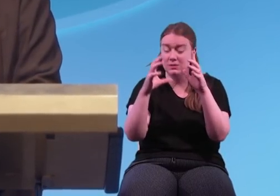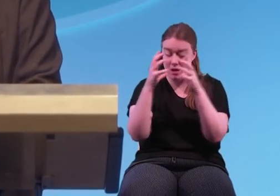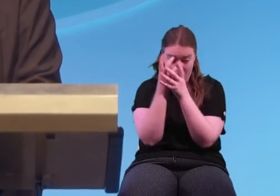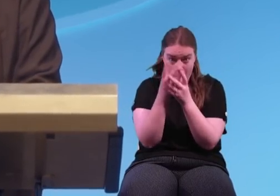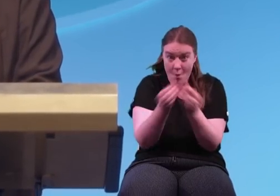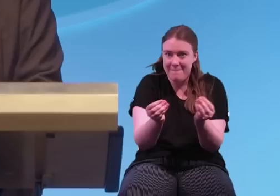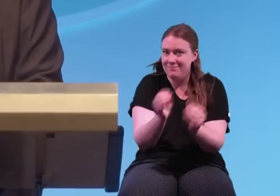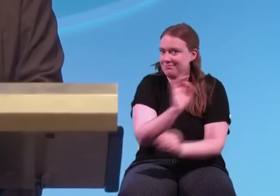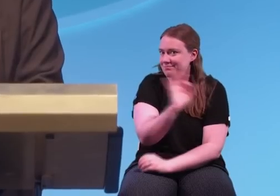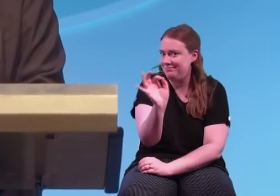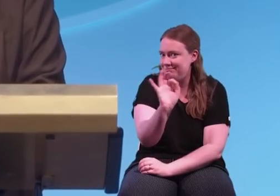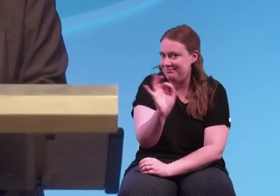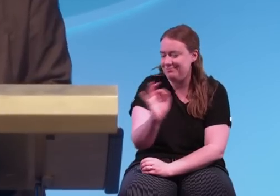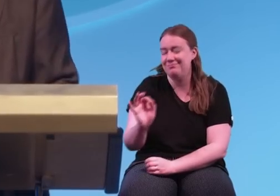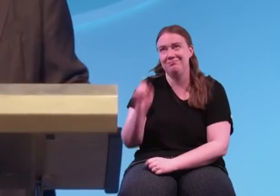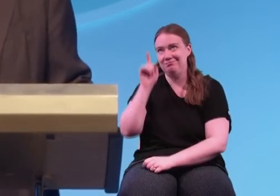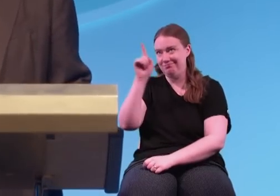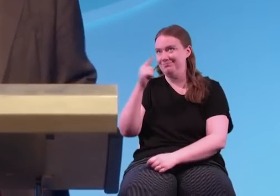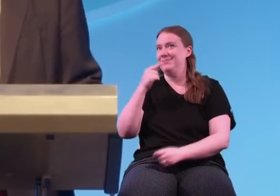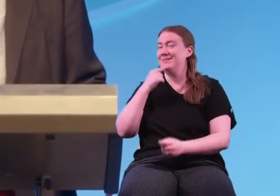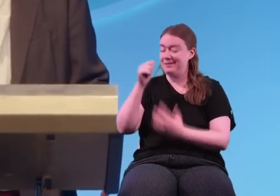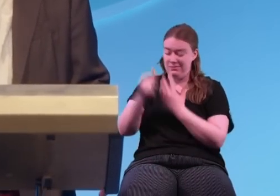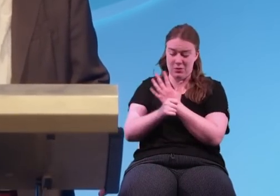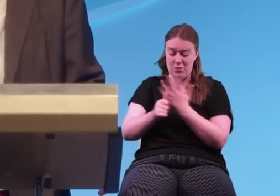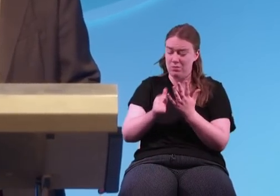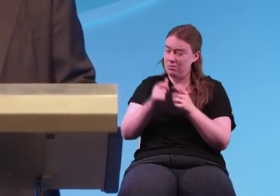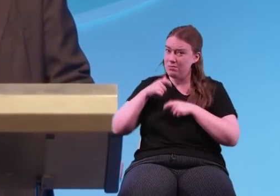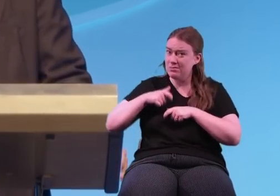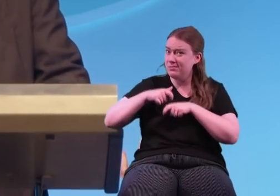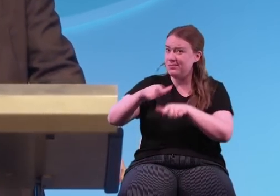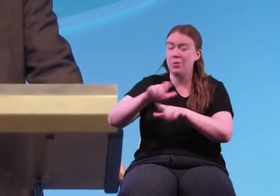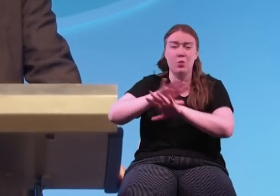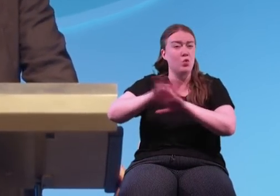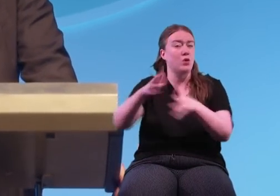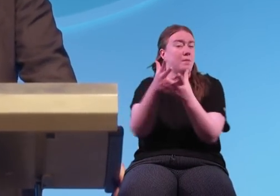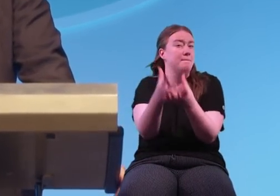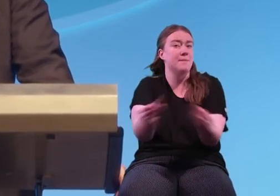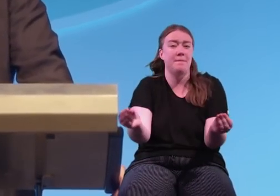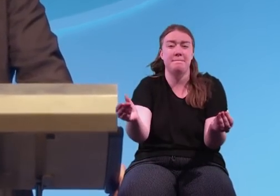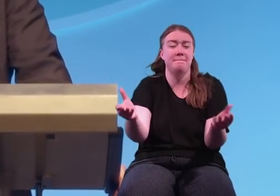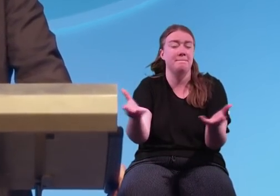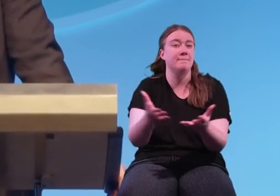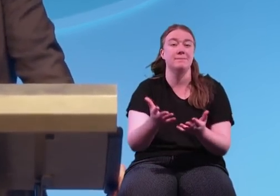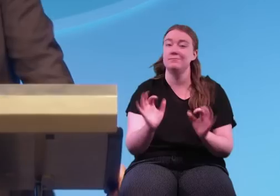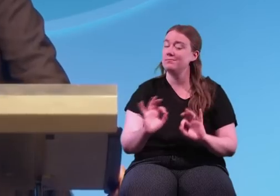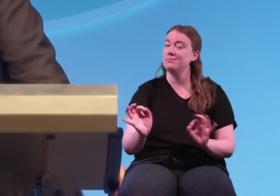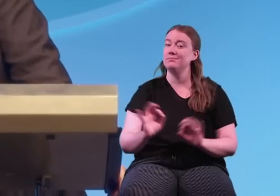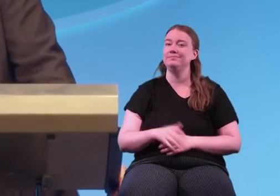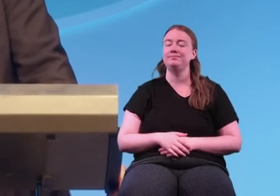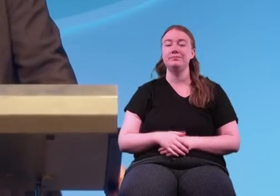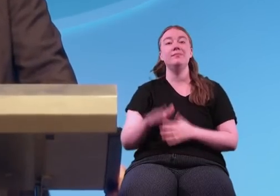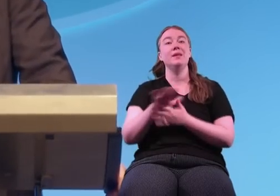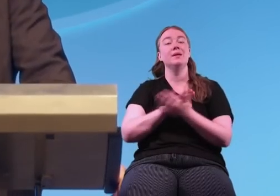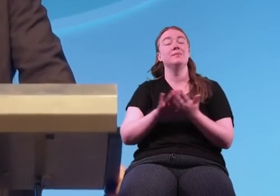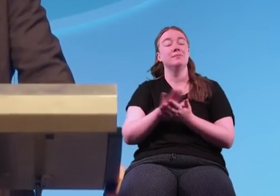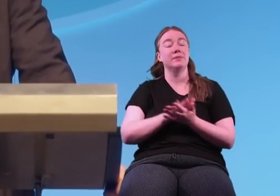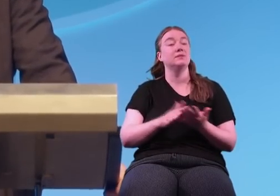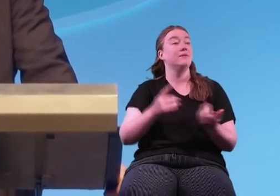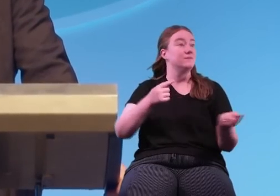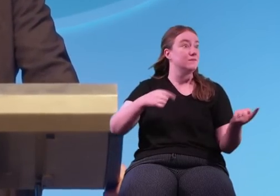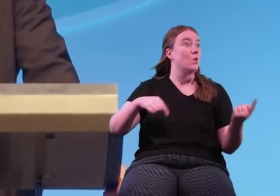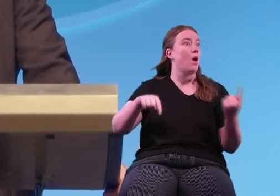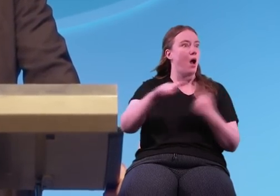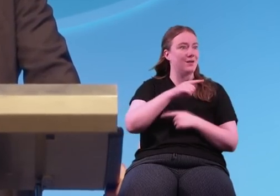away. And so notice, before we all pass into the realm of